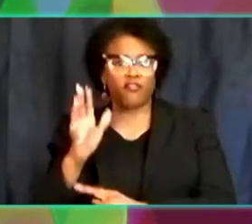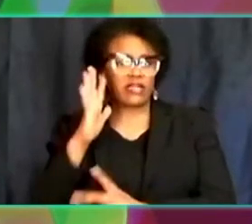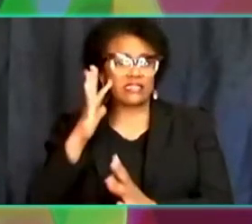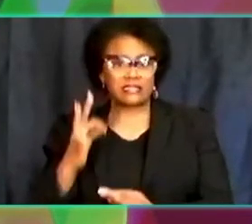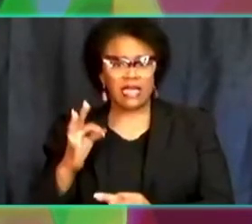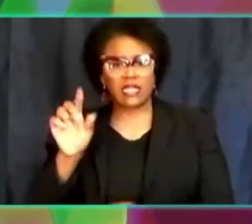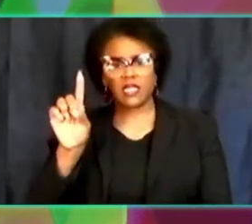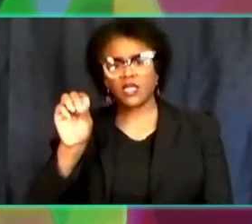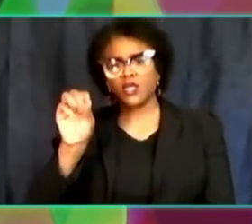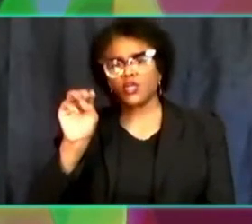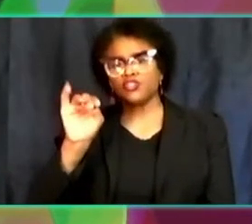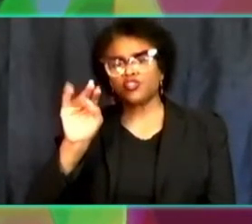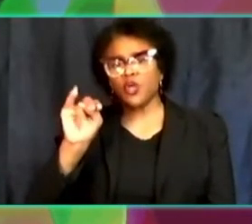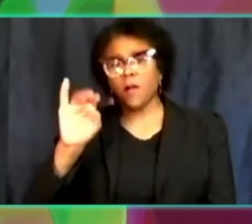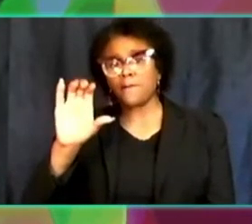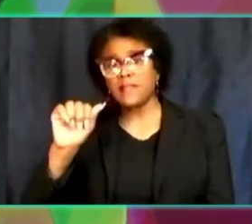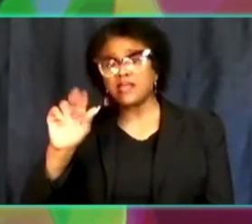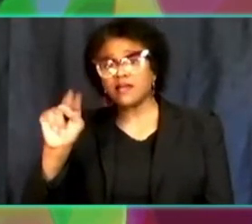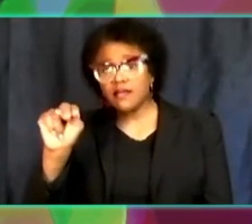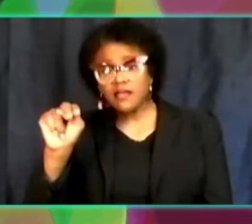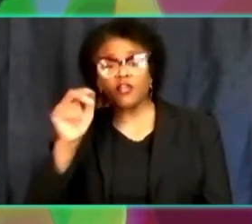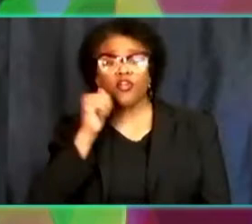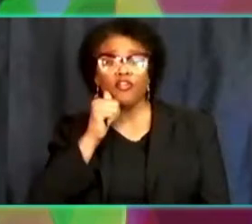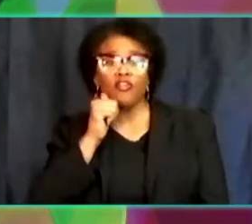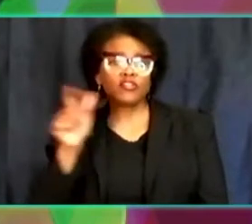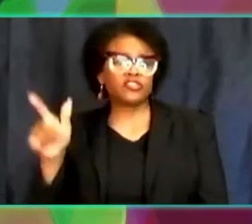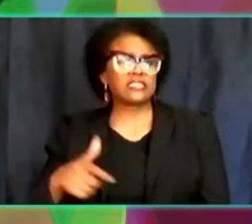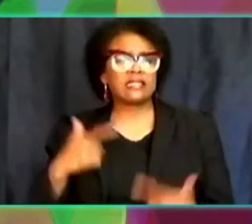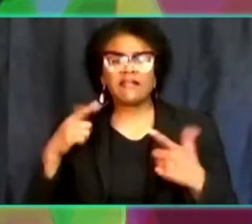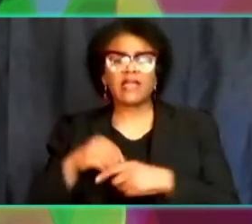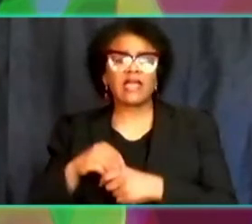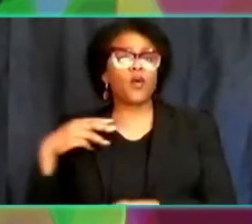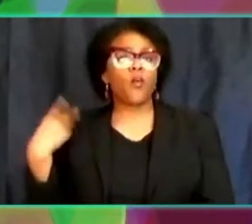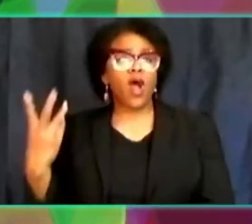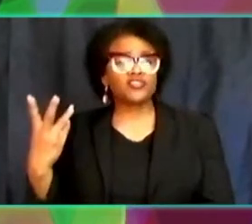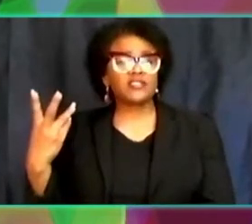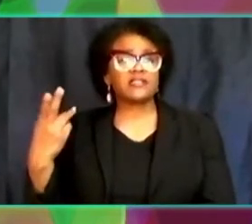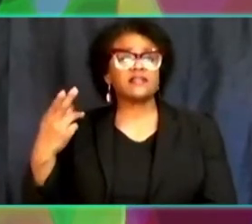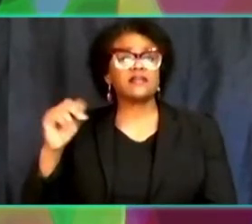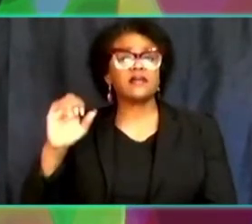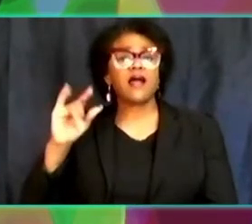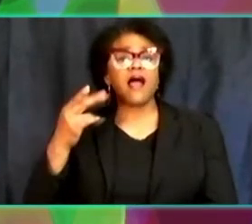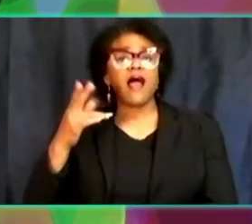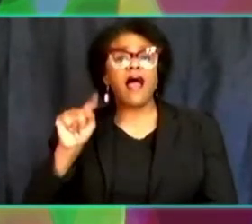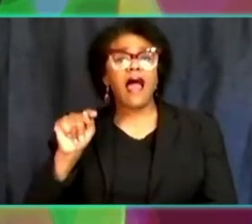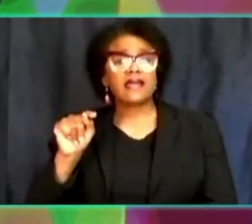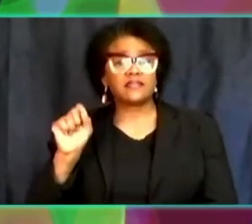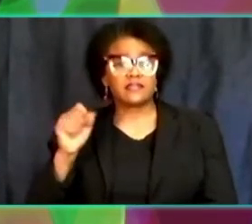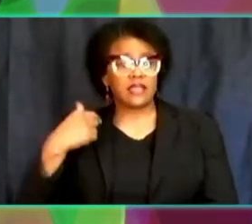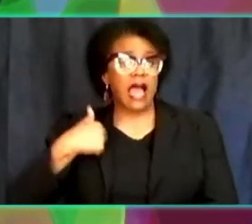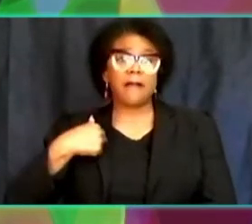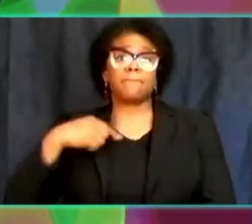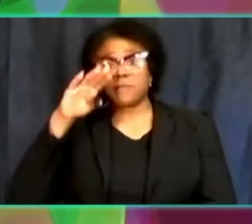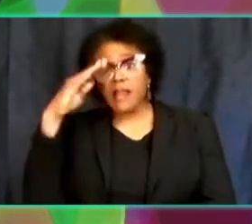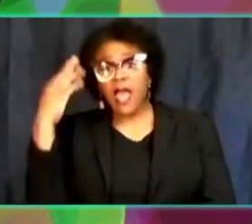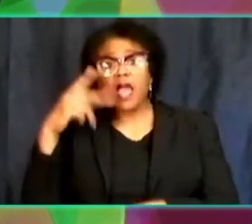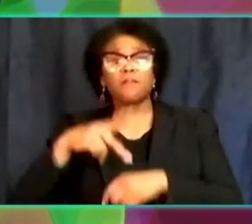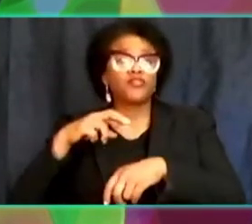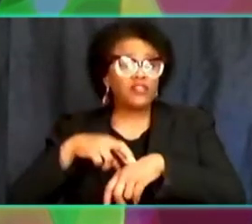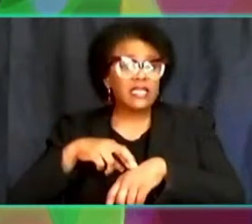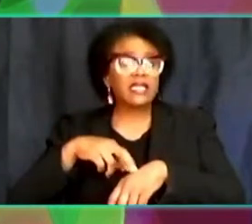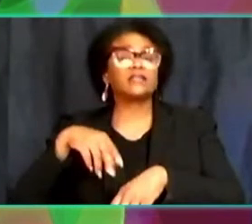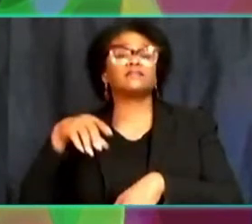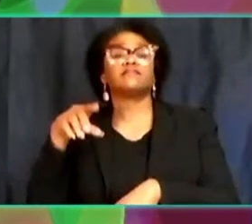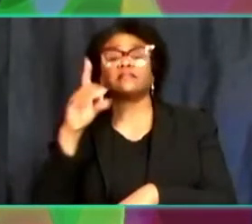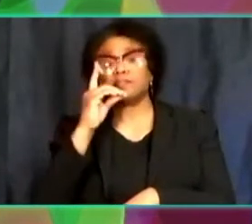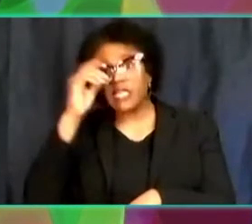girl living in Washington Heights, and I'm Black, Puerto Rican, Dominican. And so I was like, yes, this is, and it was